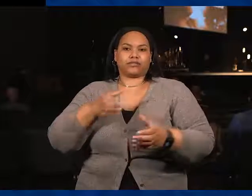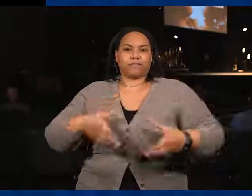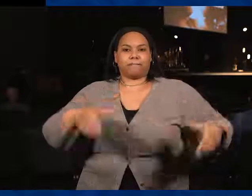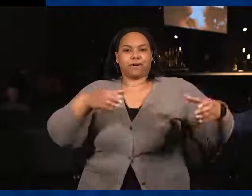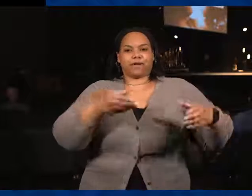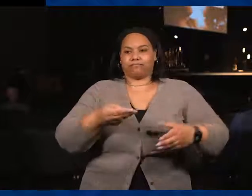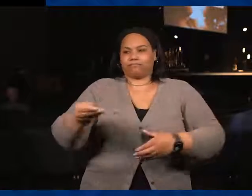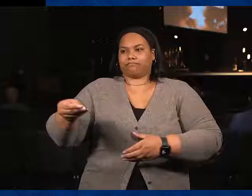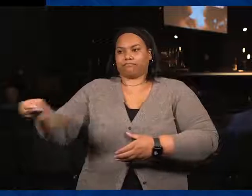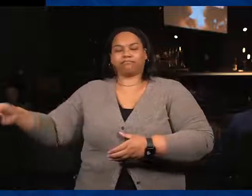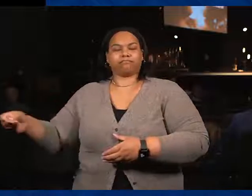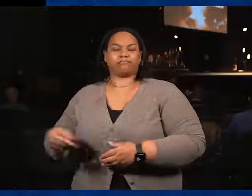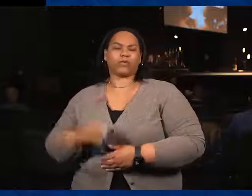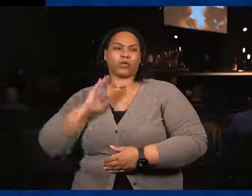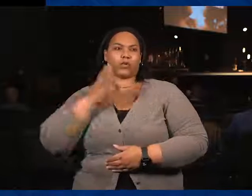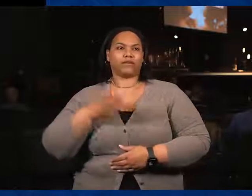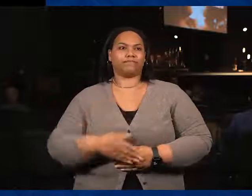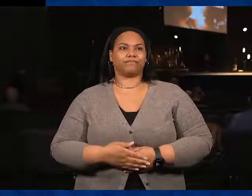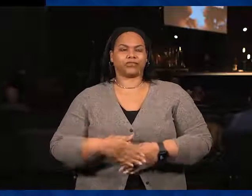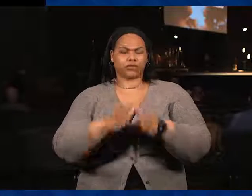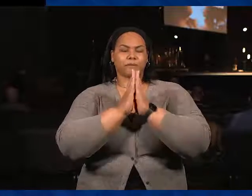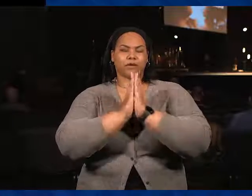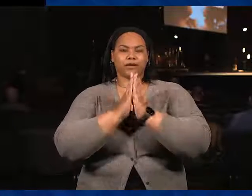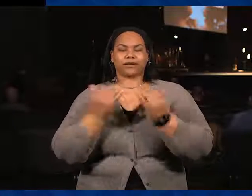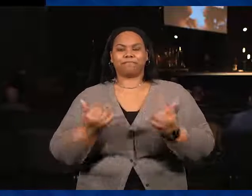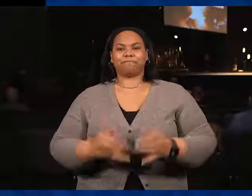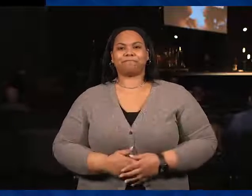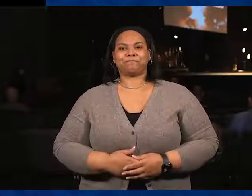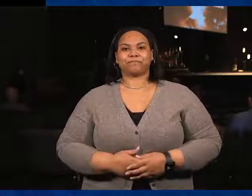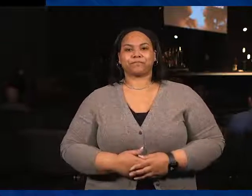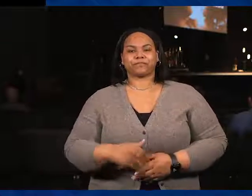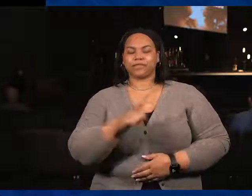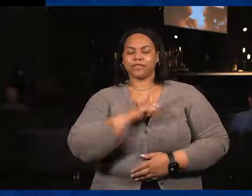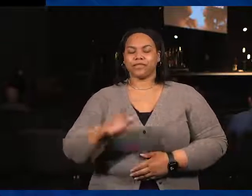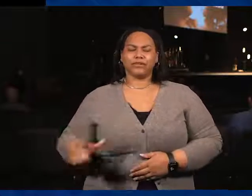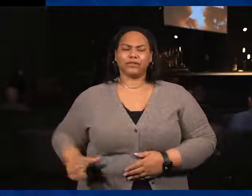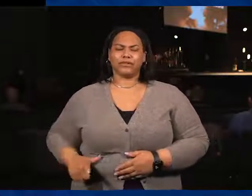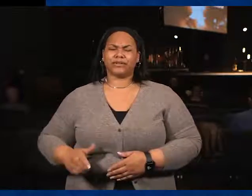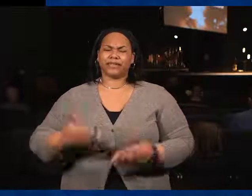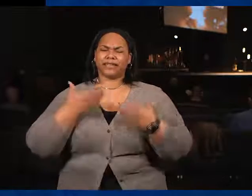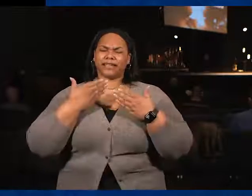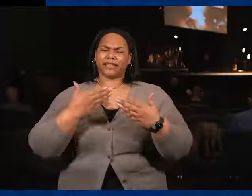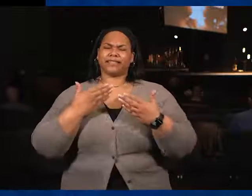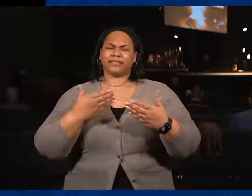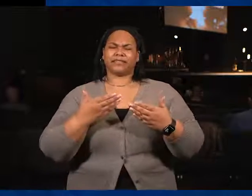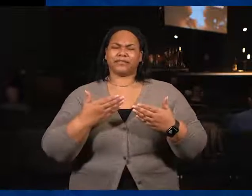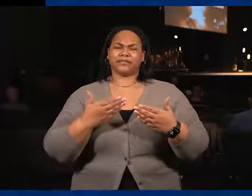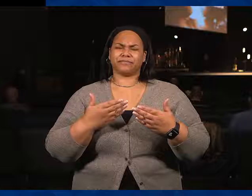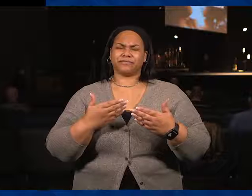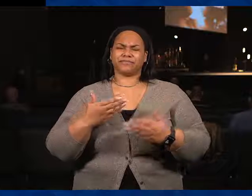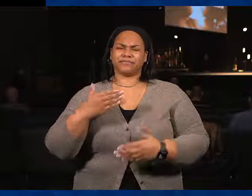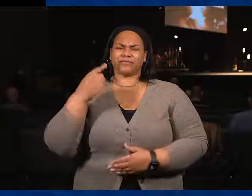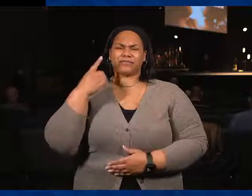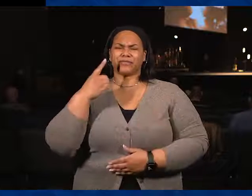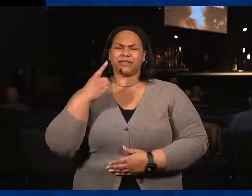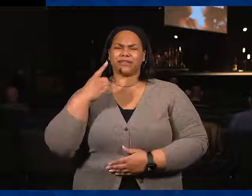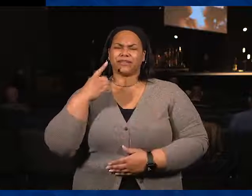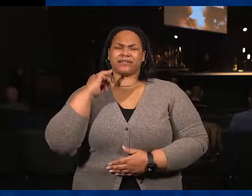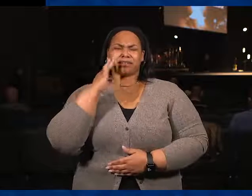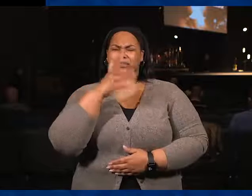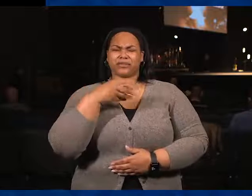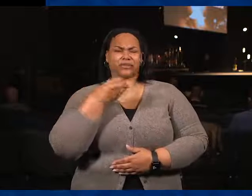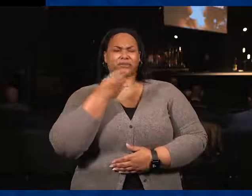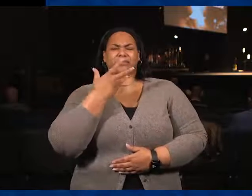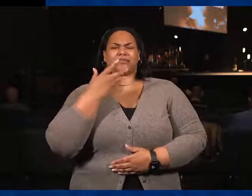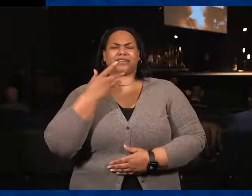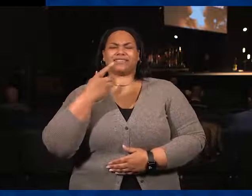come down after we pray. Join me in praying. Lord, thank you for just the beauty you have made